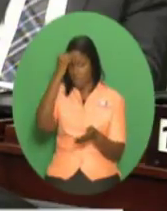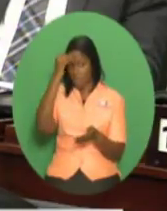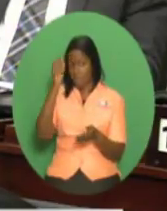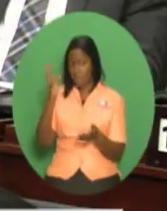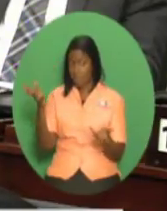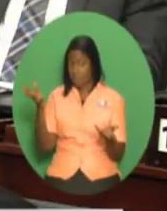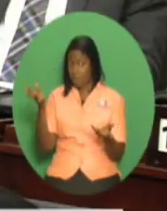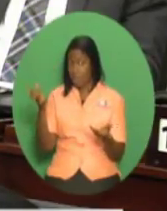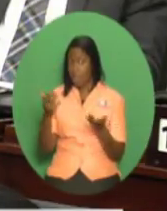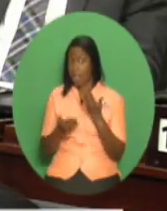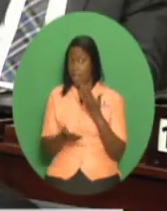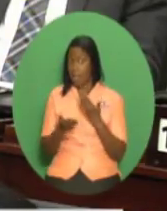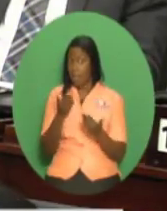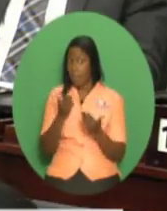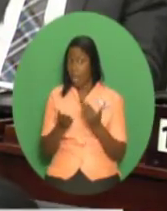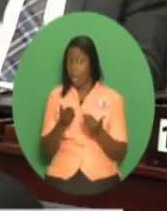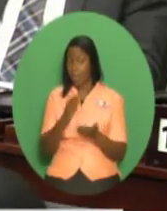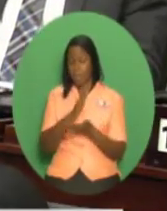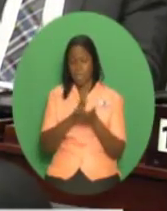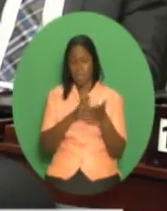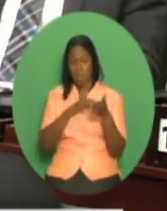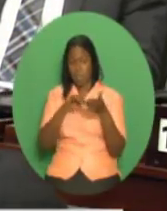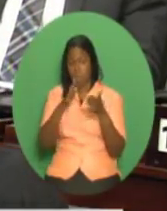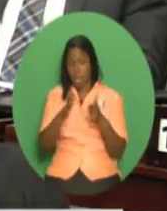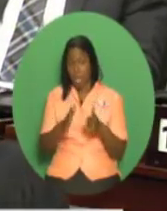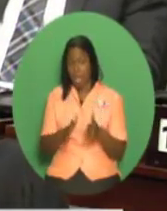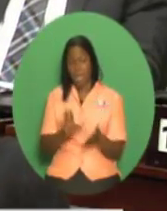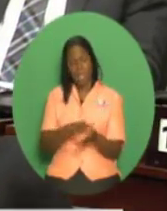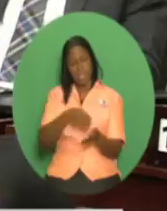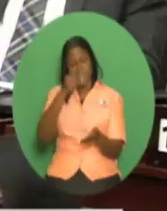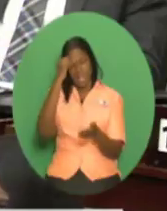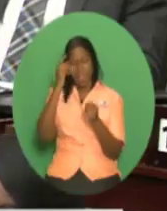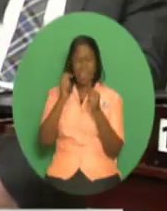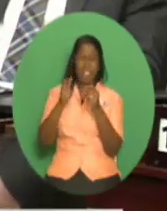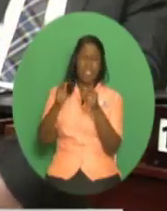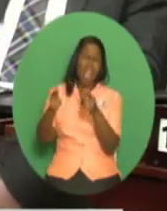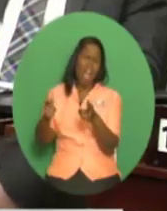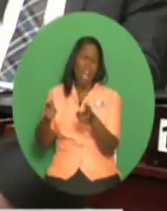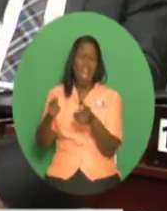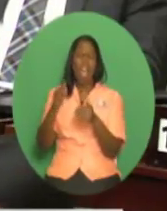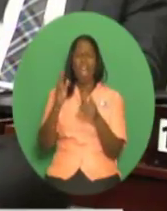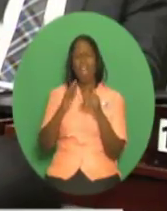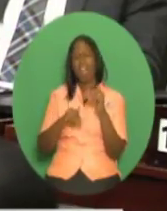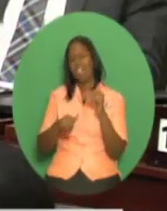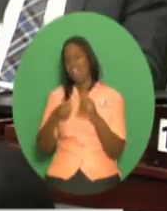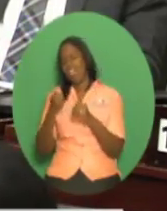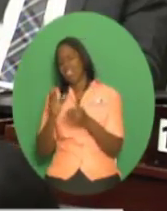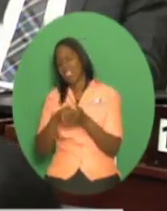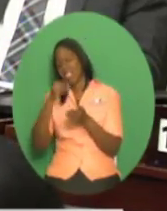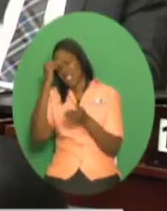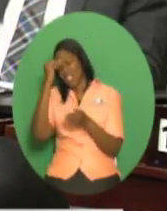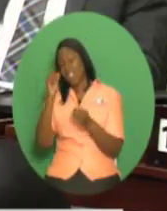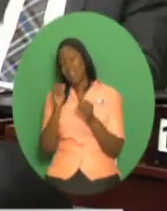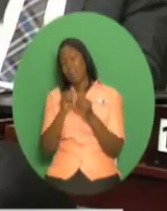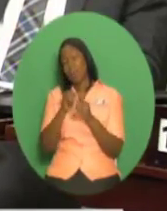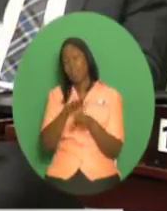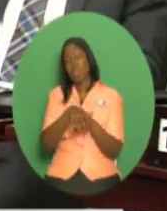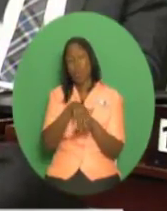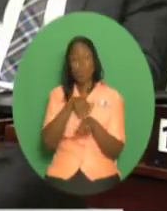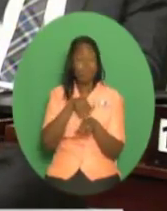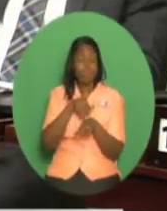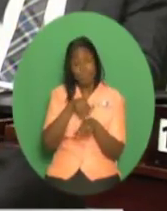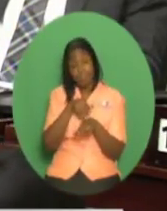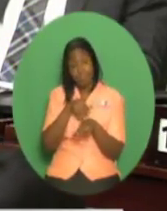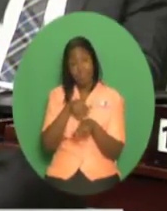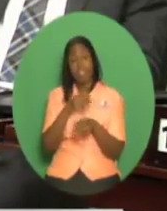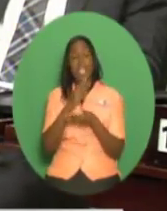albeit some students learn at a faster rate than others, or conversely, some students